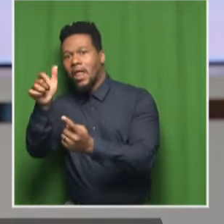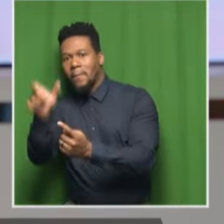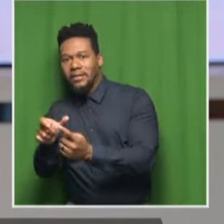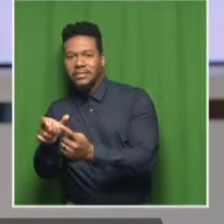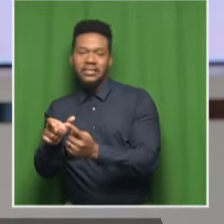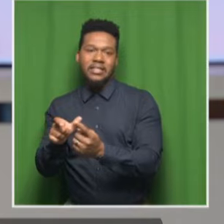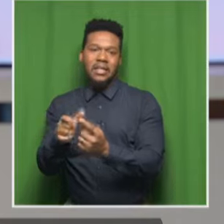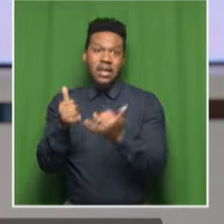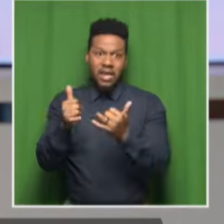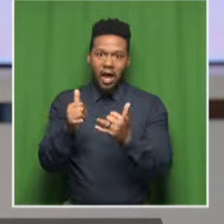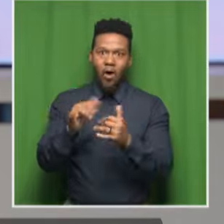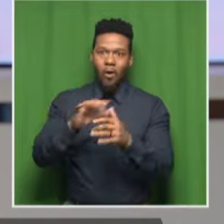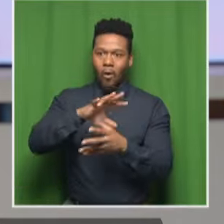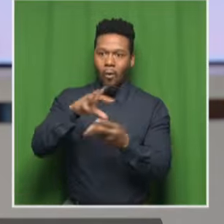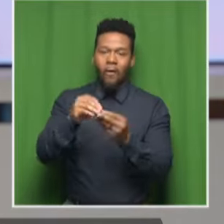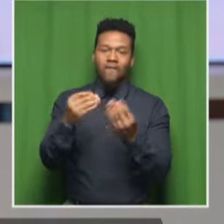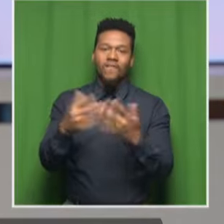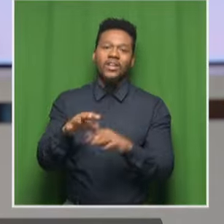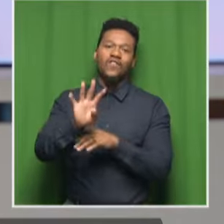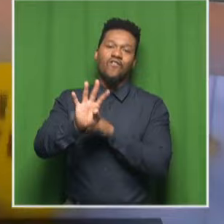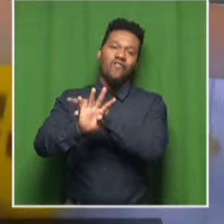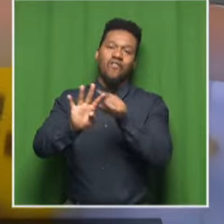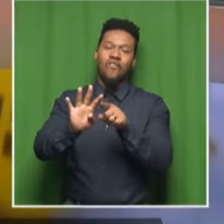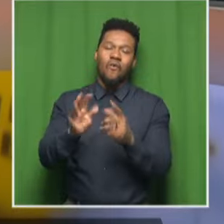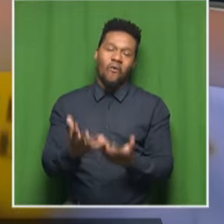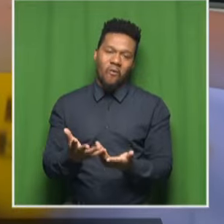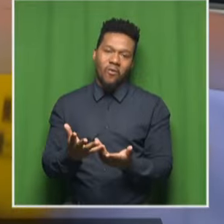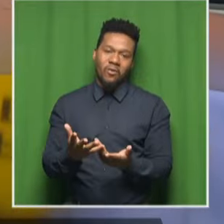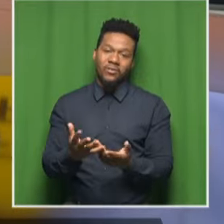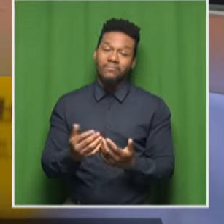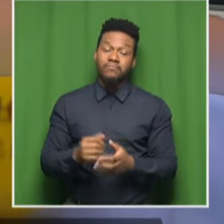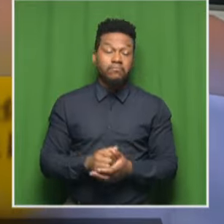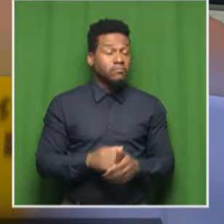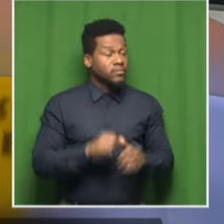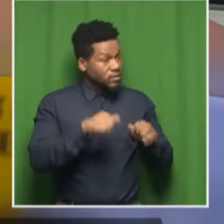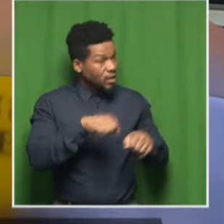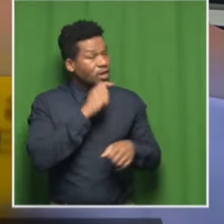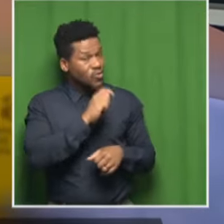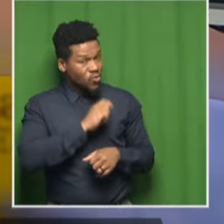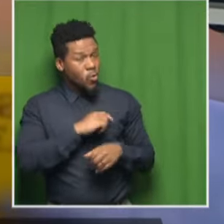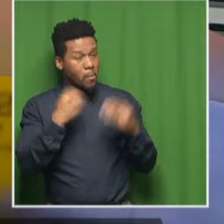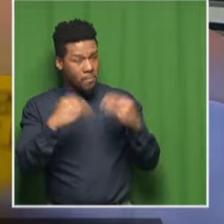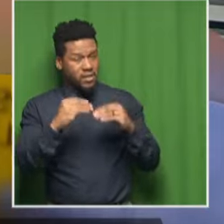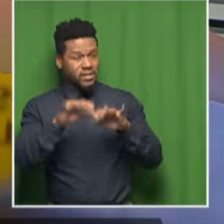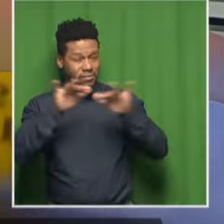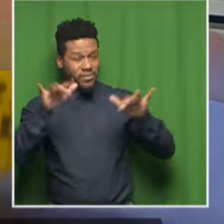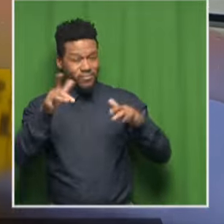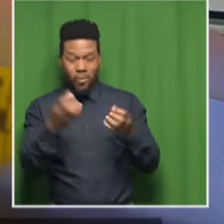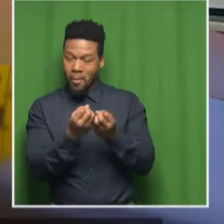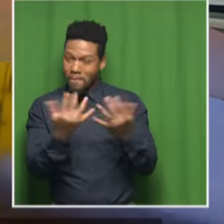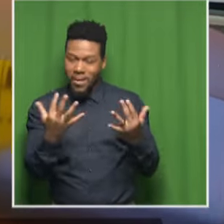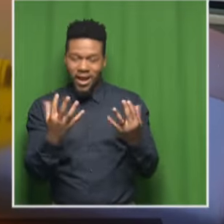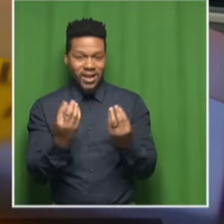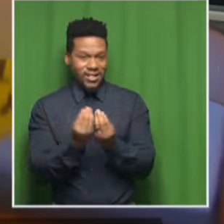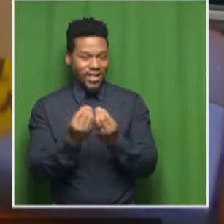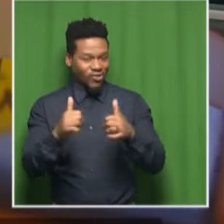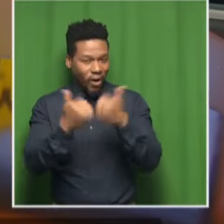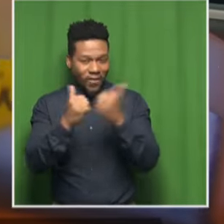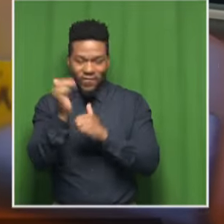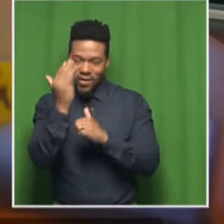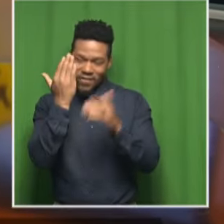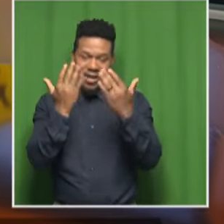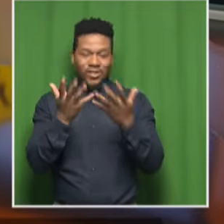us. Within that 7 years. I mean, that's the journey of entrepreneurship. Yes, You're wearing many hats at the same time, and you're still developing the product, and you keep going because